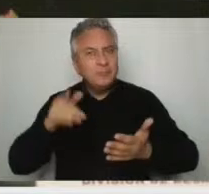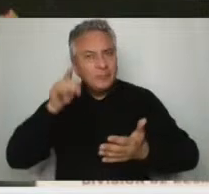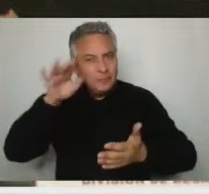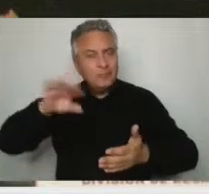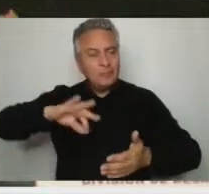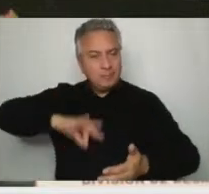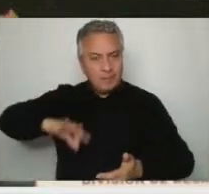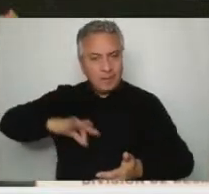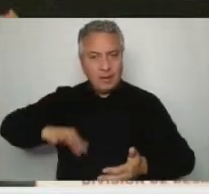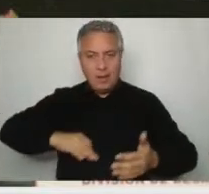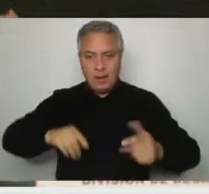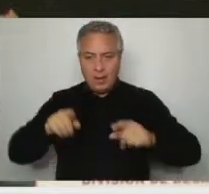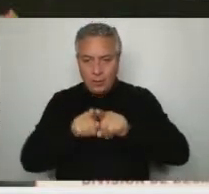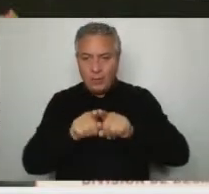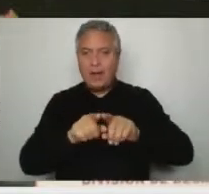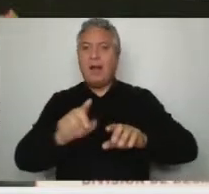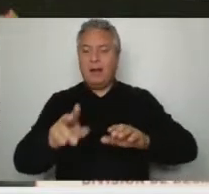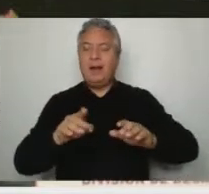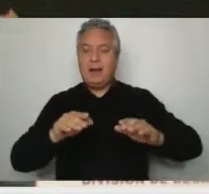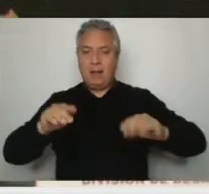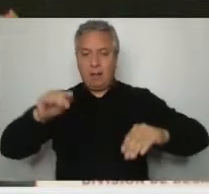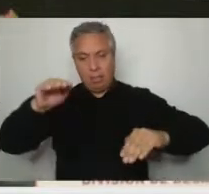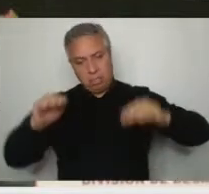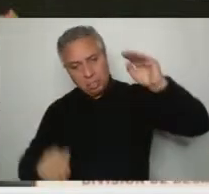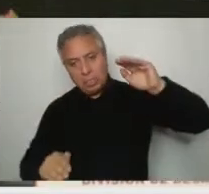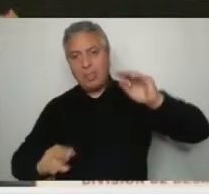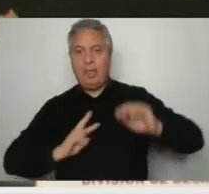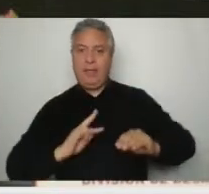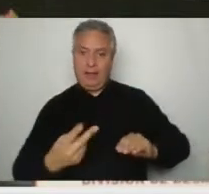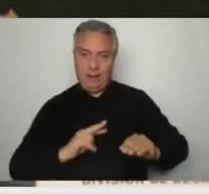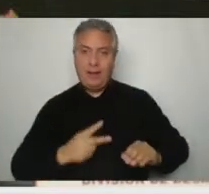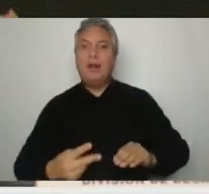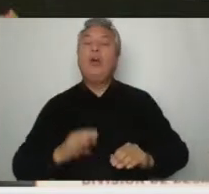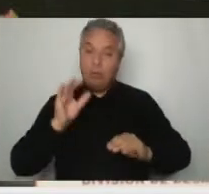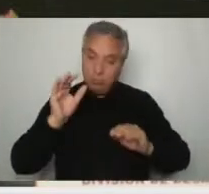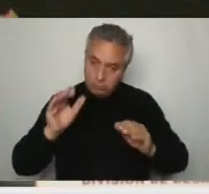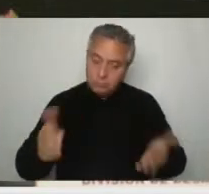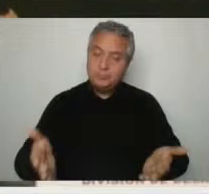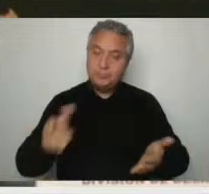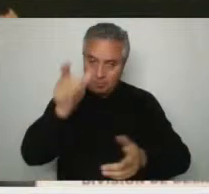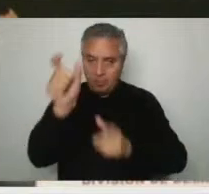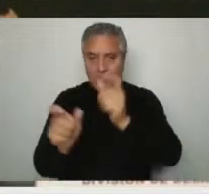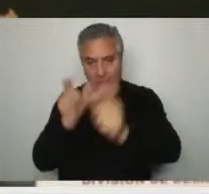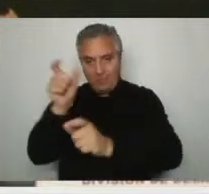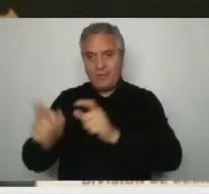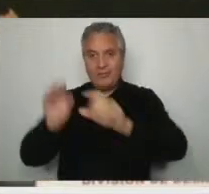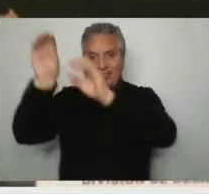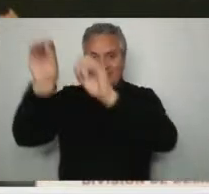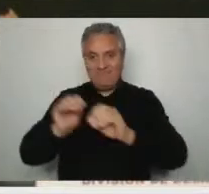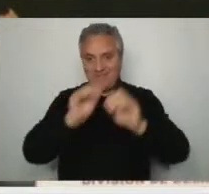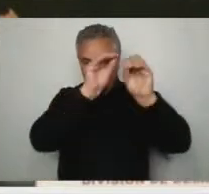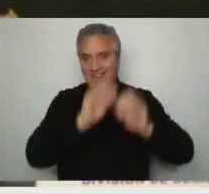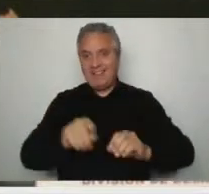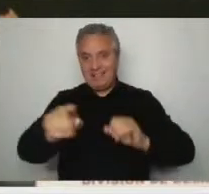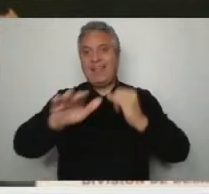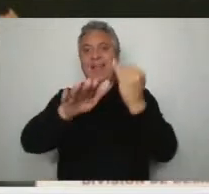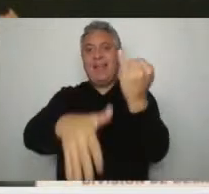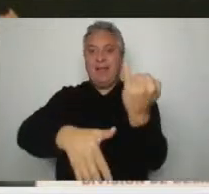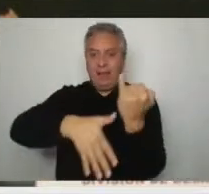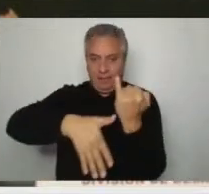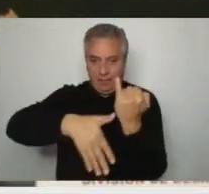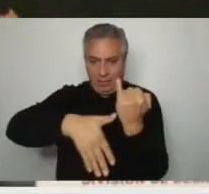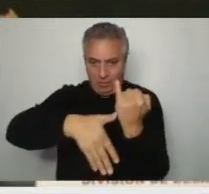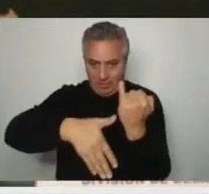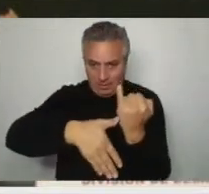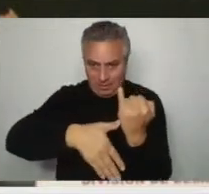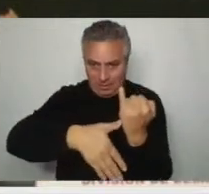their contribution to the reduction of gender inequalities and migrants in Ibero-America. Following that,